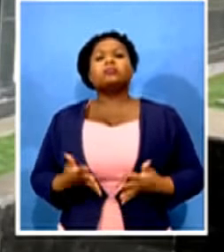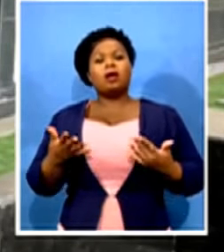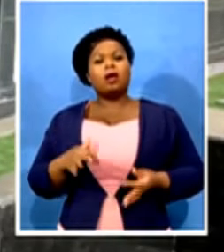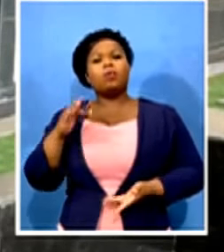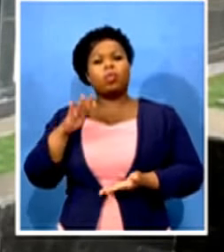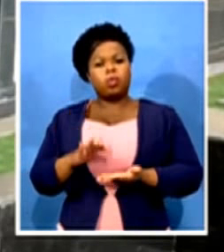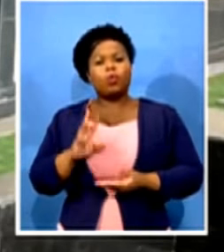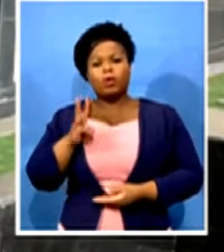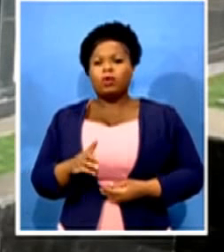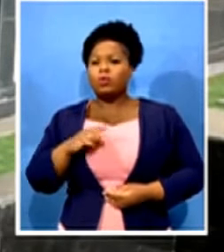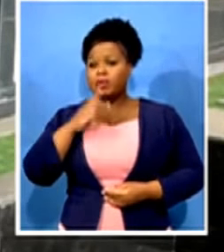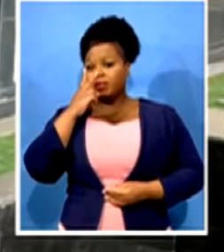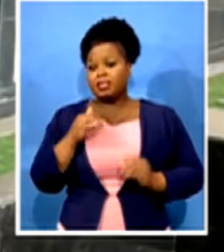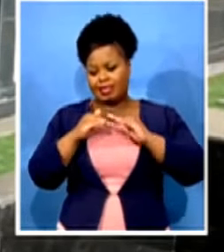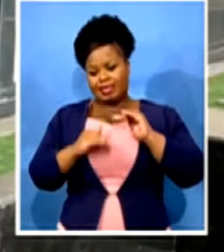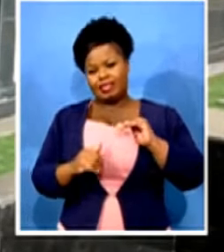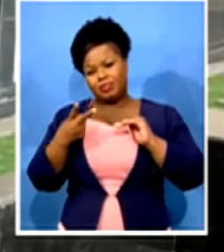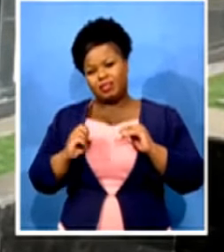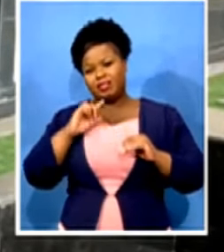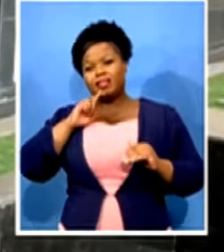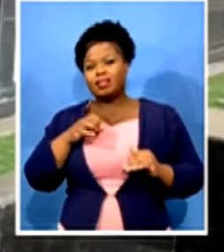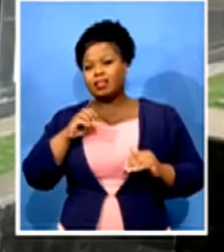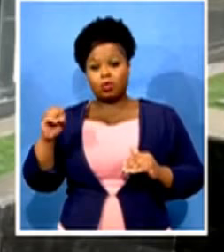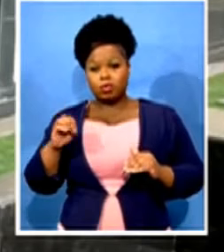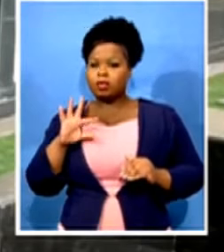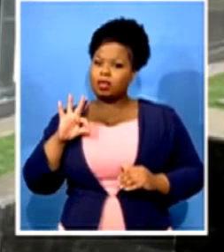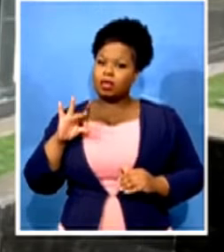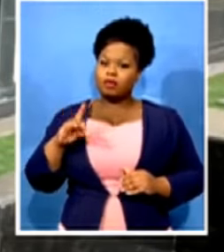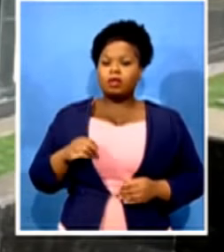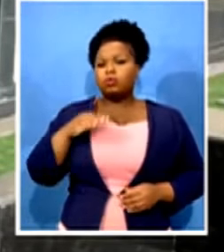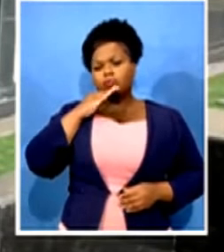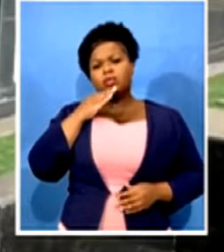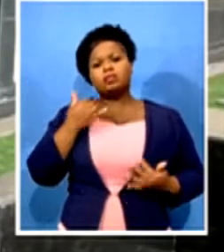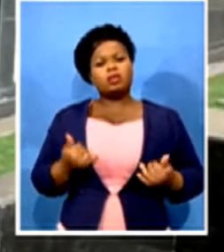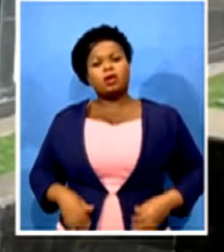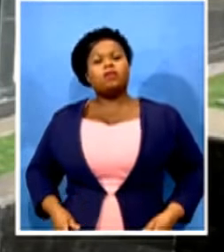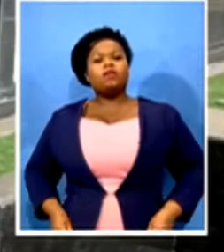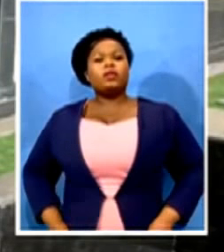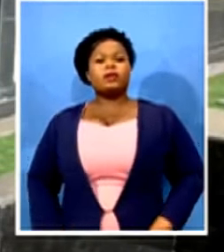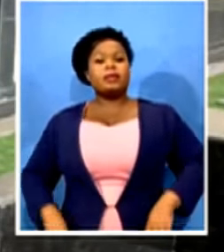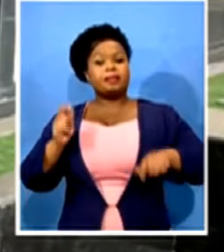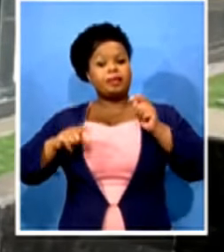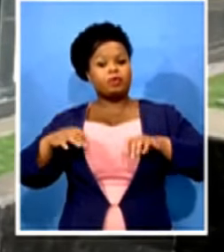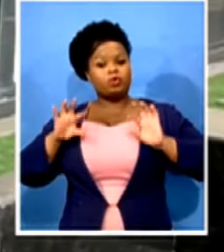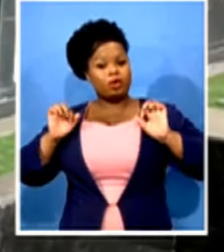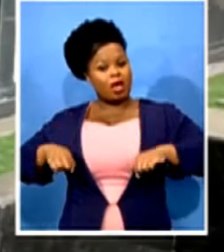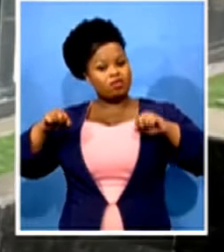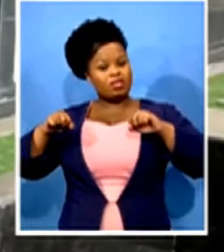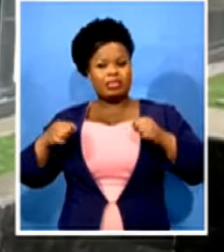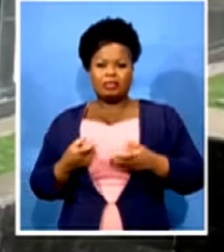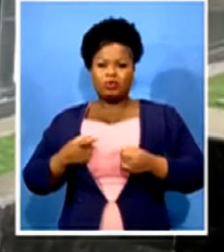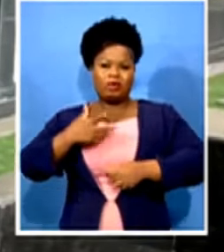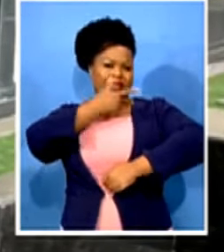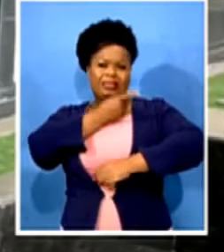cases every day, and that might make getting people to agree to get vaccinated a lot more difficult, but certainly this whole conversation